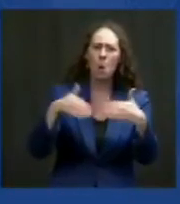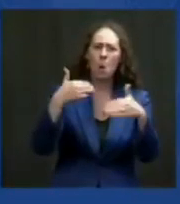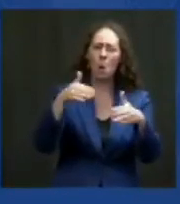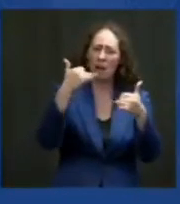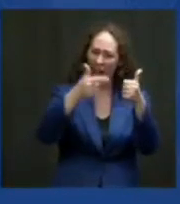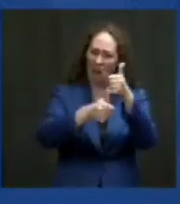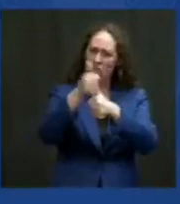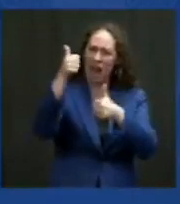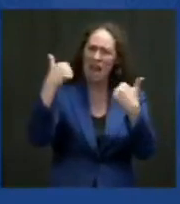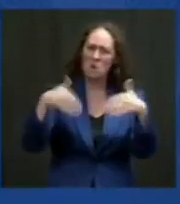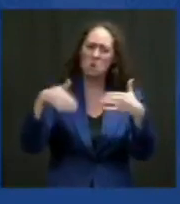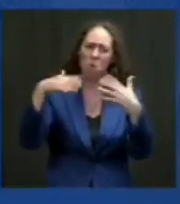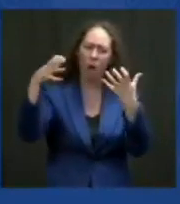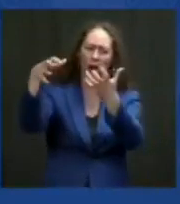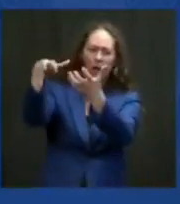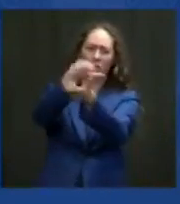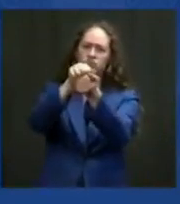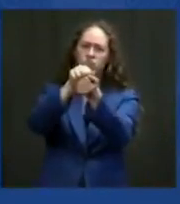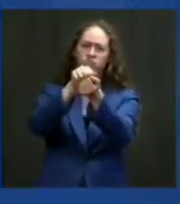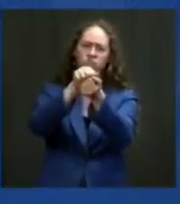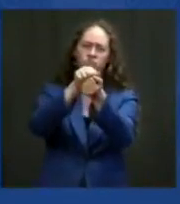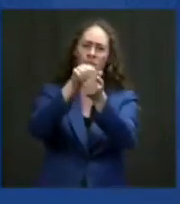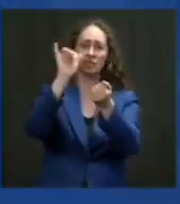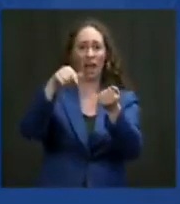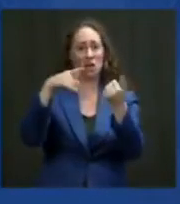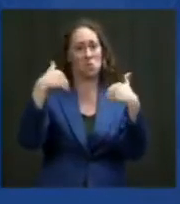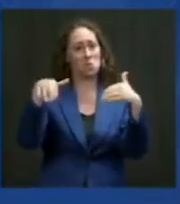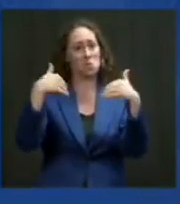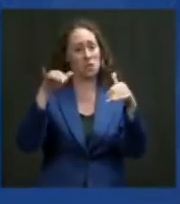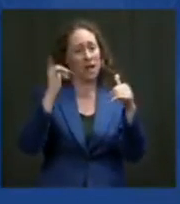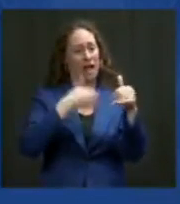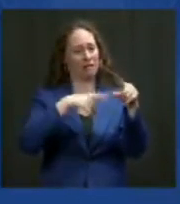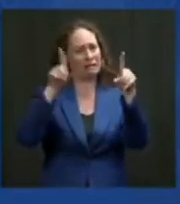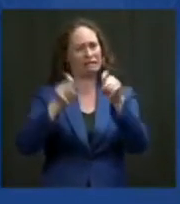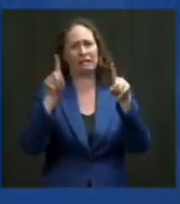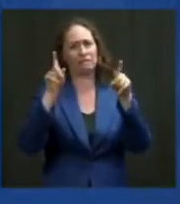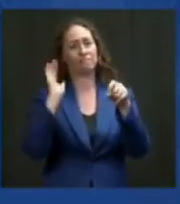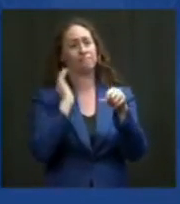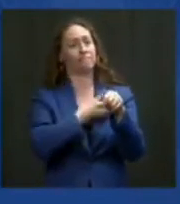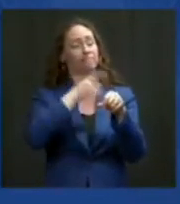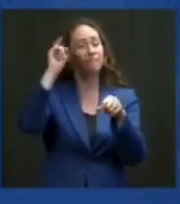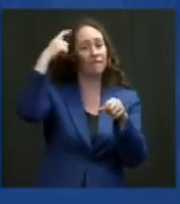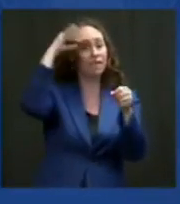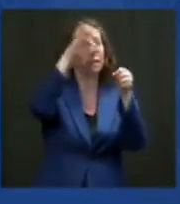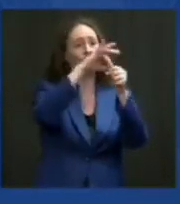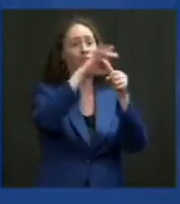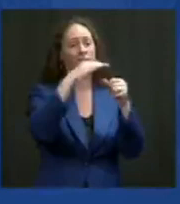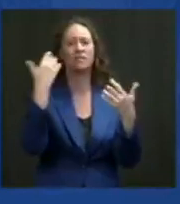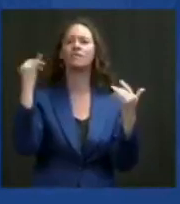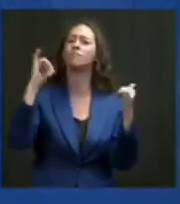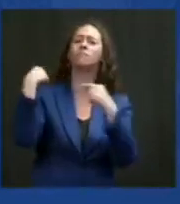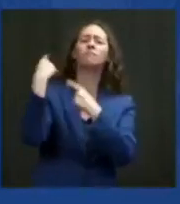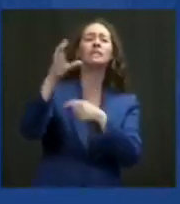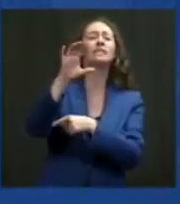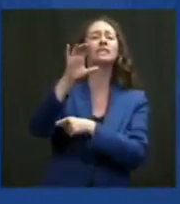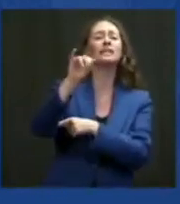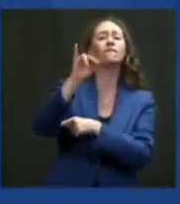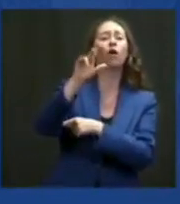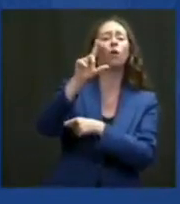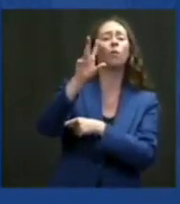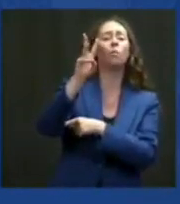We're facing the most significant test of our democracy since the Civil War. That's not hyperbole. Since the Civil